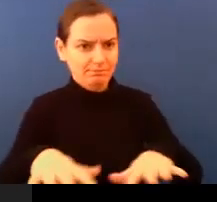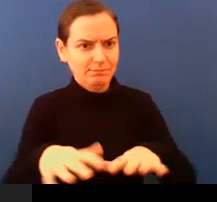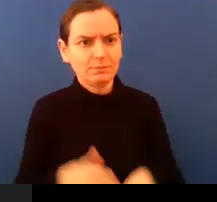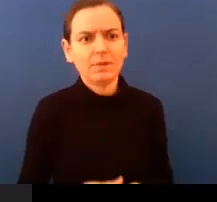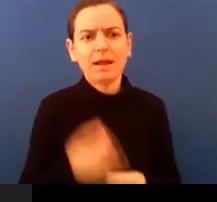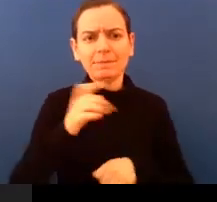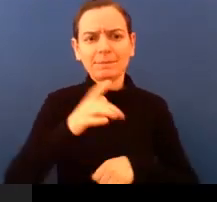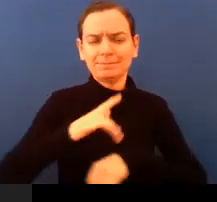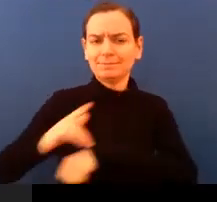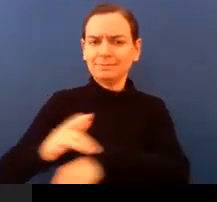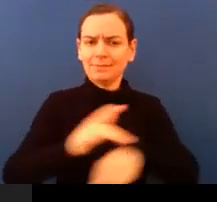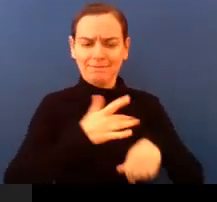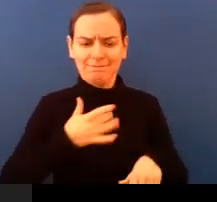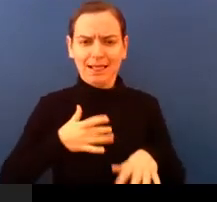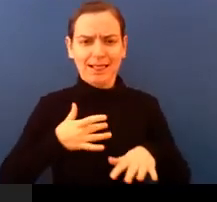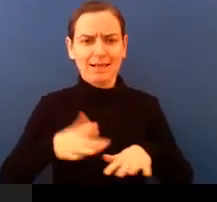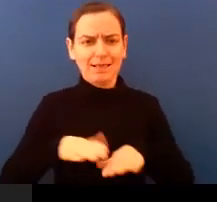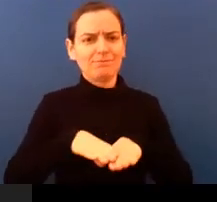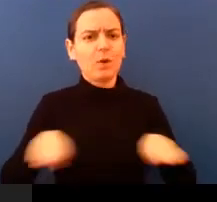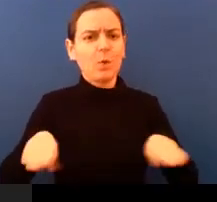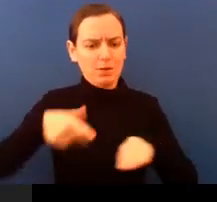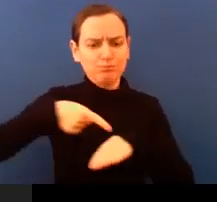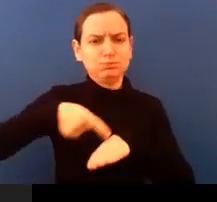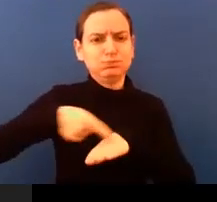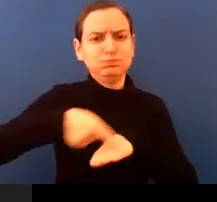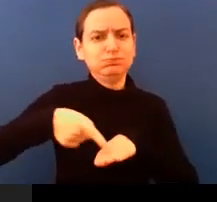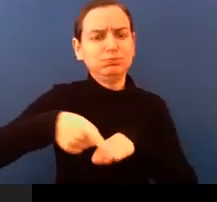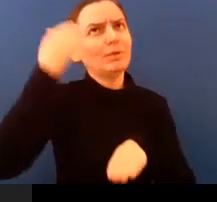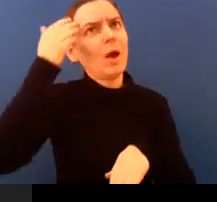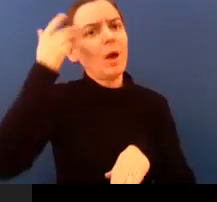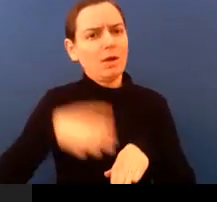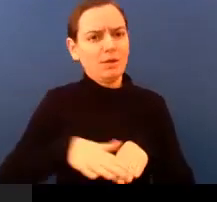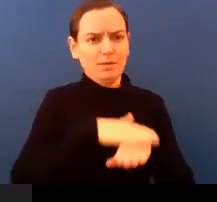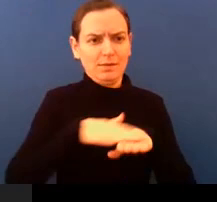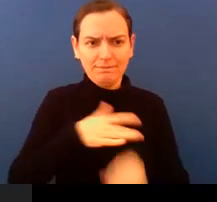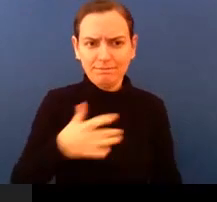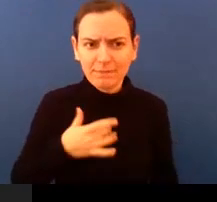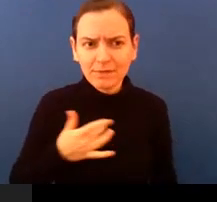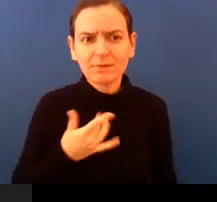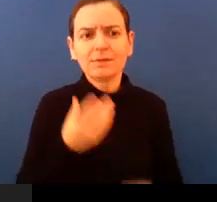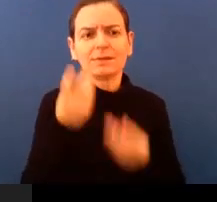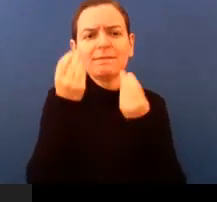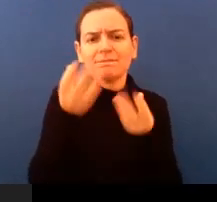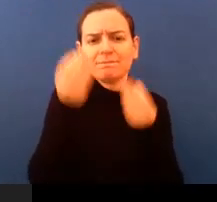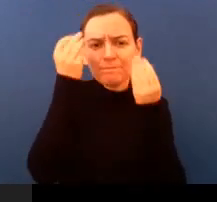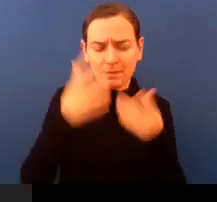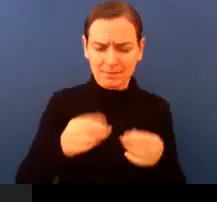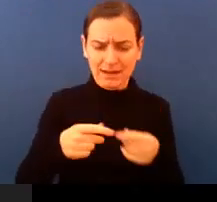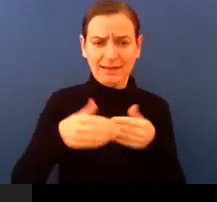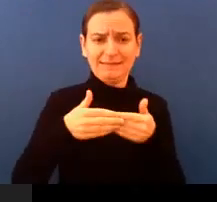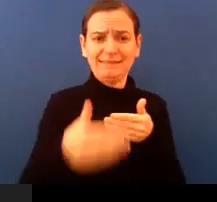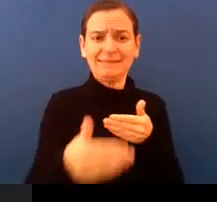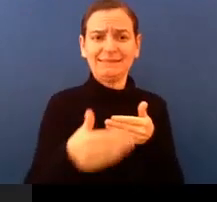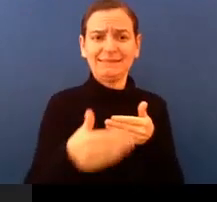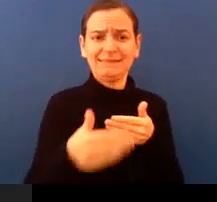steps, covering one's body width. That's what your cane does for you. A cane will detect obstacles and changes